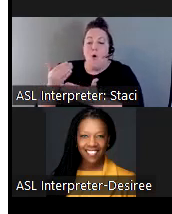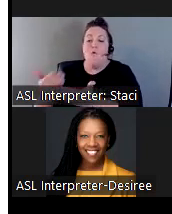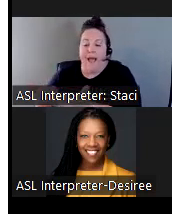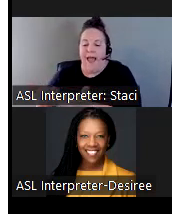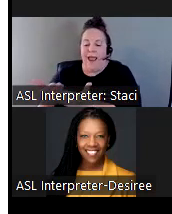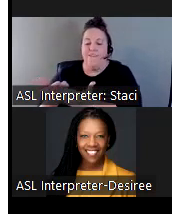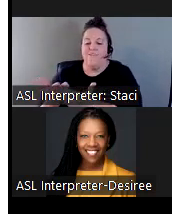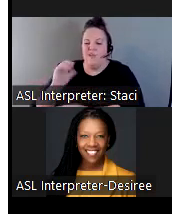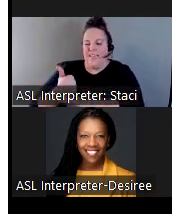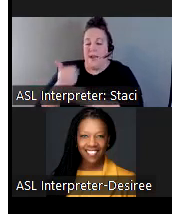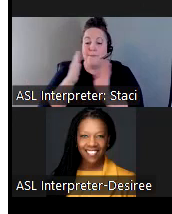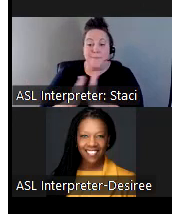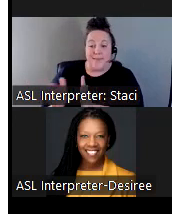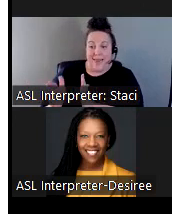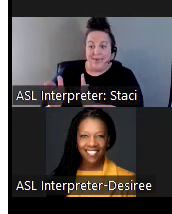a plan.